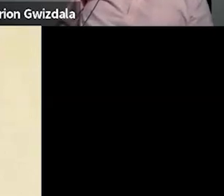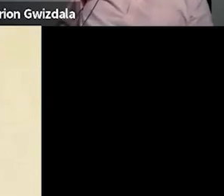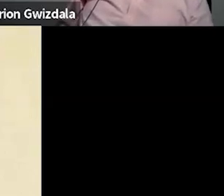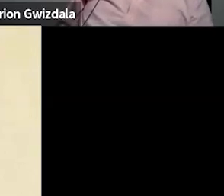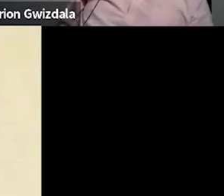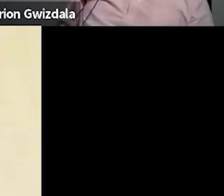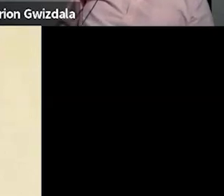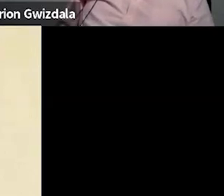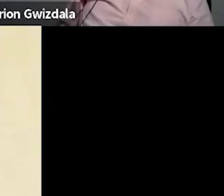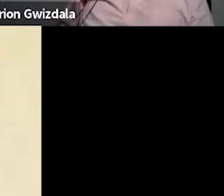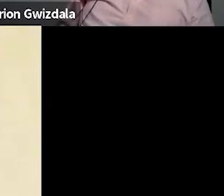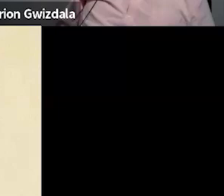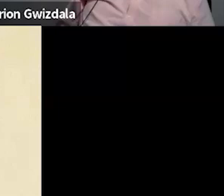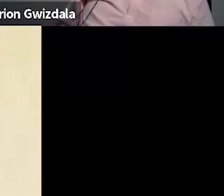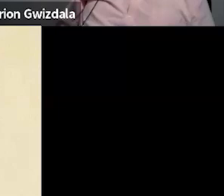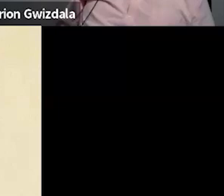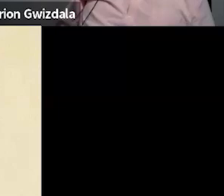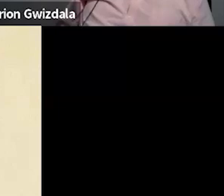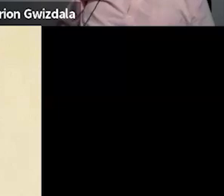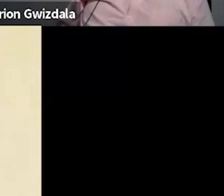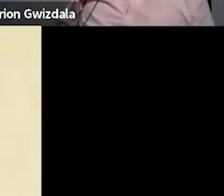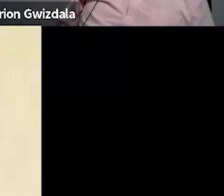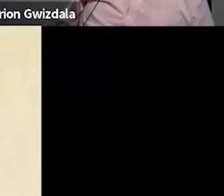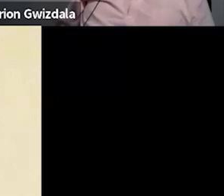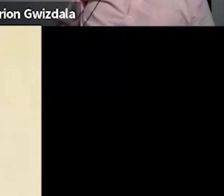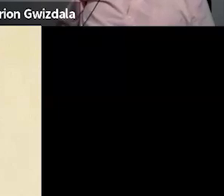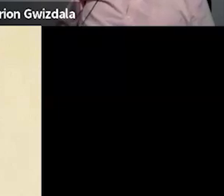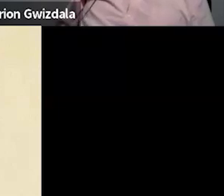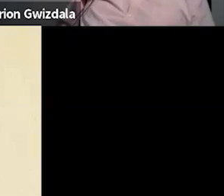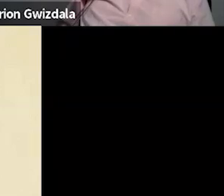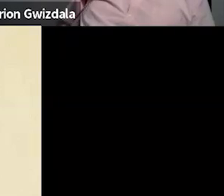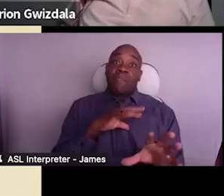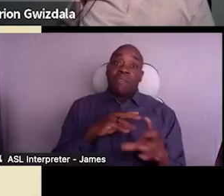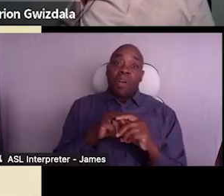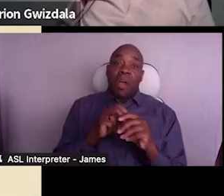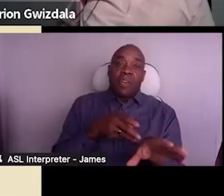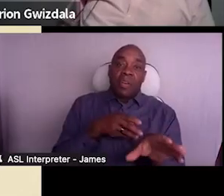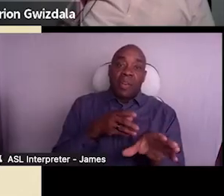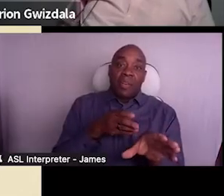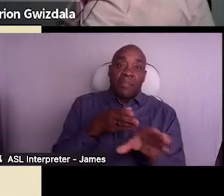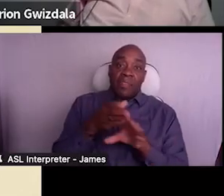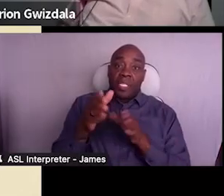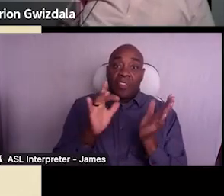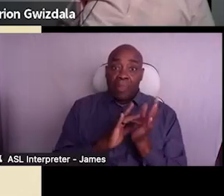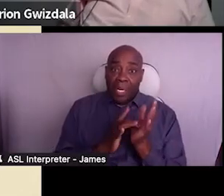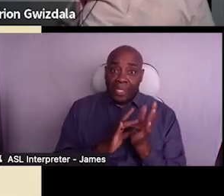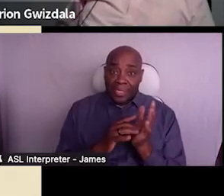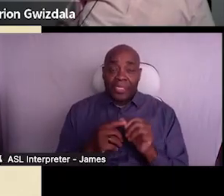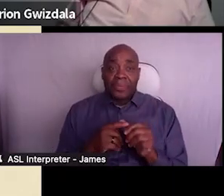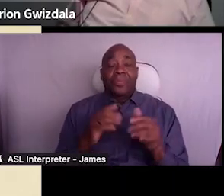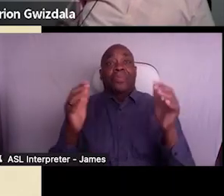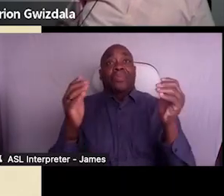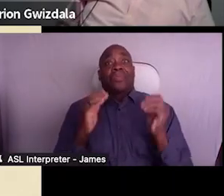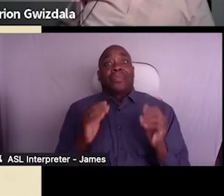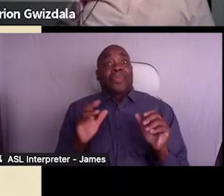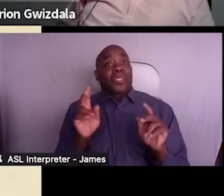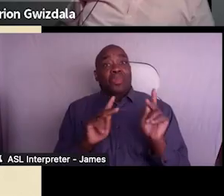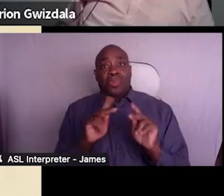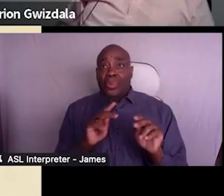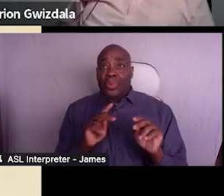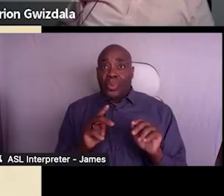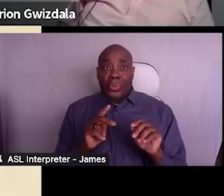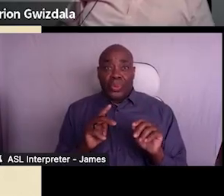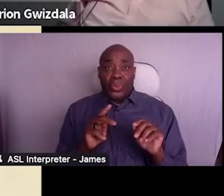health, people who are involved in the medical fields, and people who are involved in